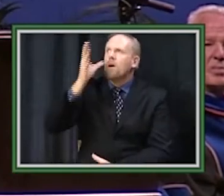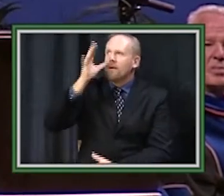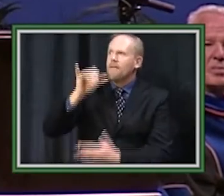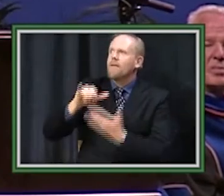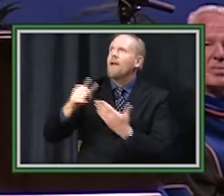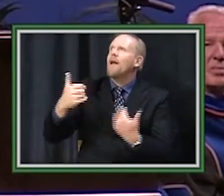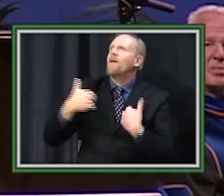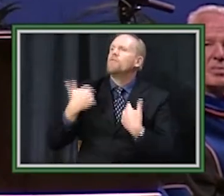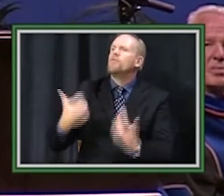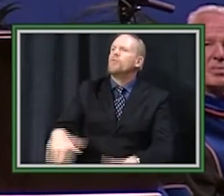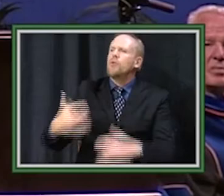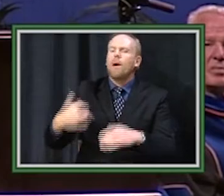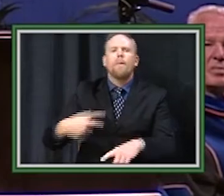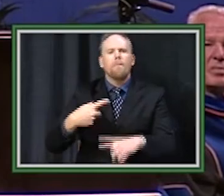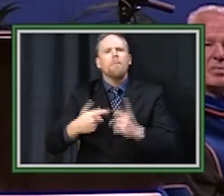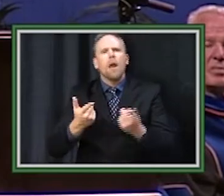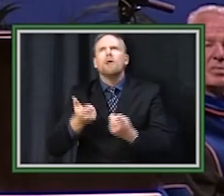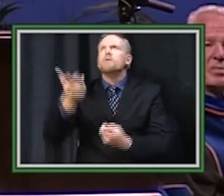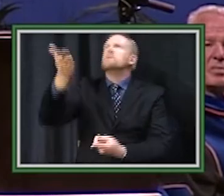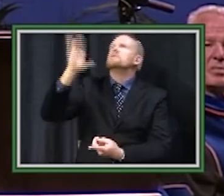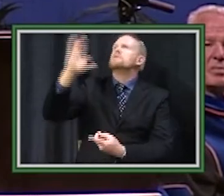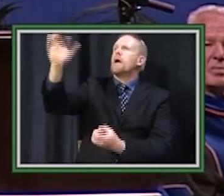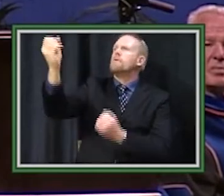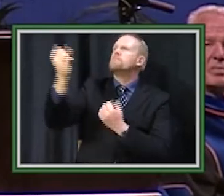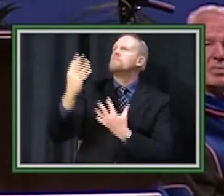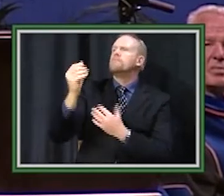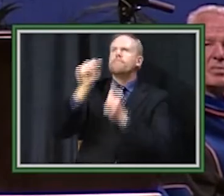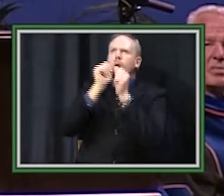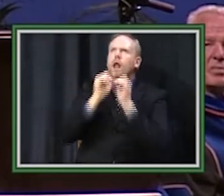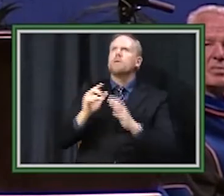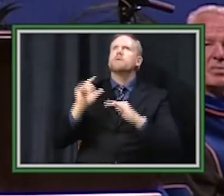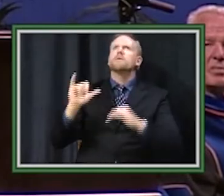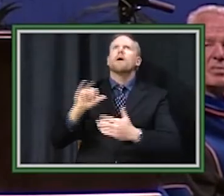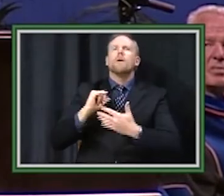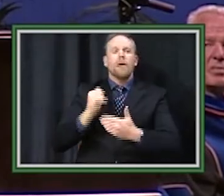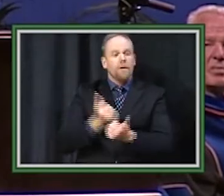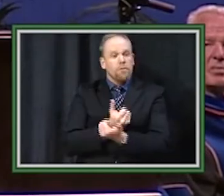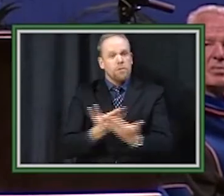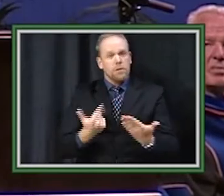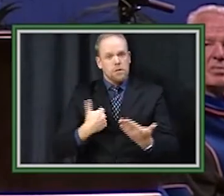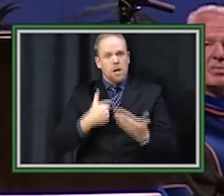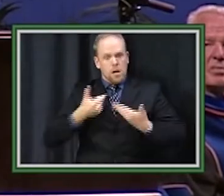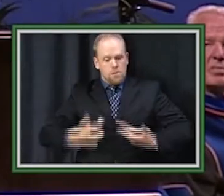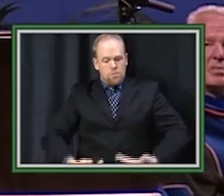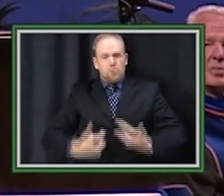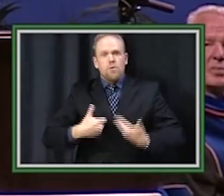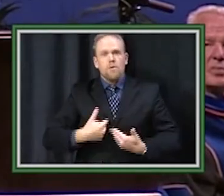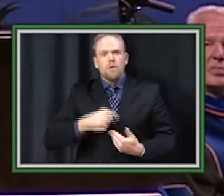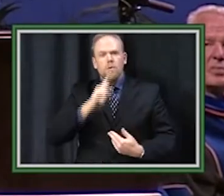Allah subhanahu wa ta'ala has bestowed me with that blessing. Everything that I am or might